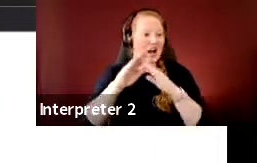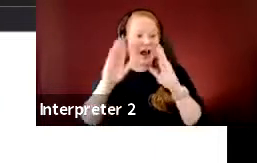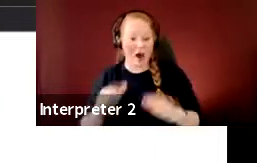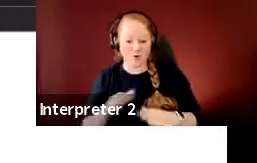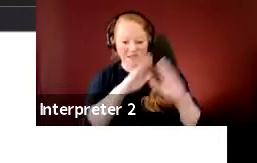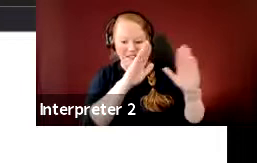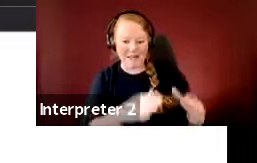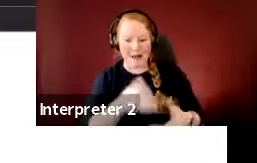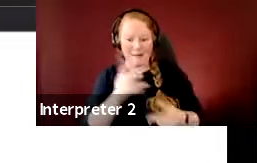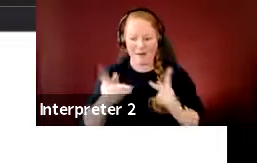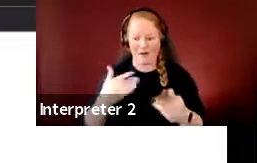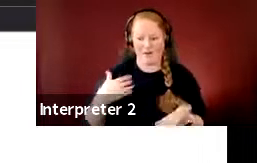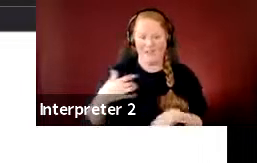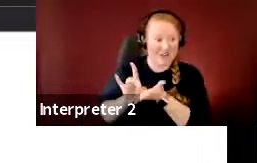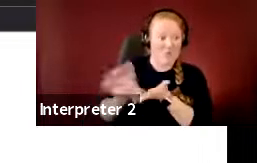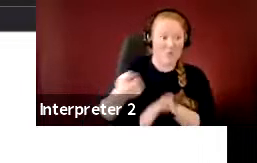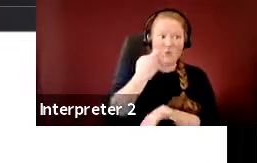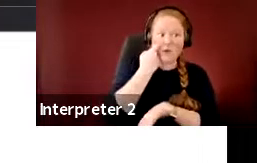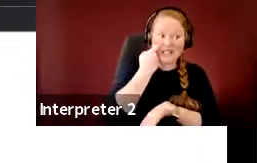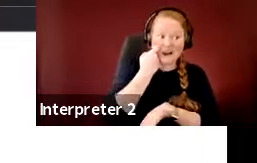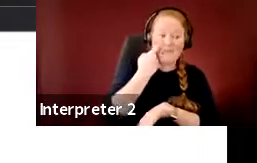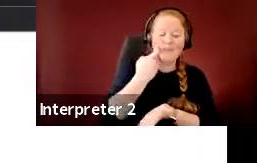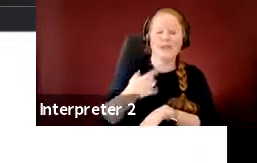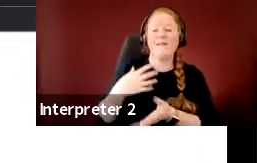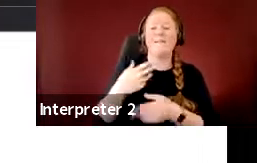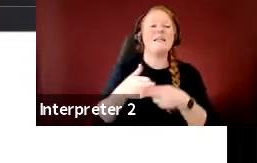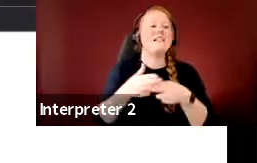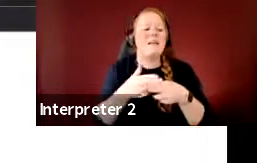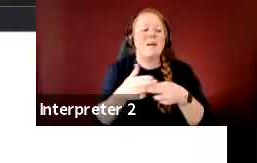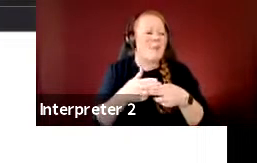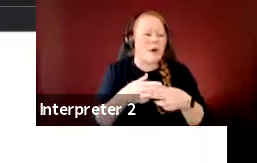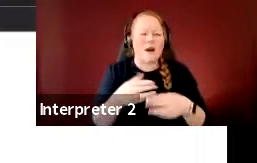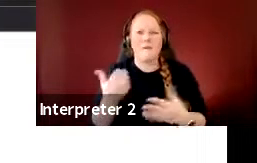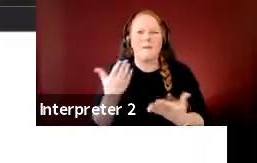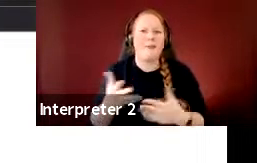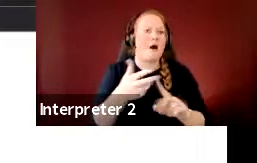leaving the justice system and finding temporary housing at a hotel or motel.